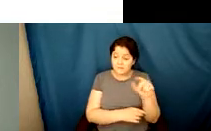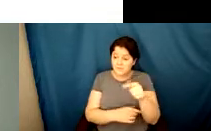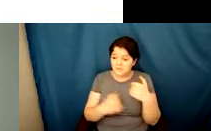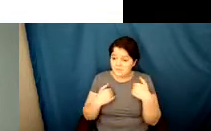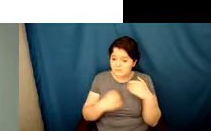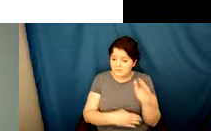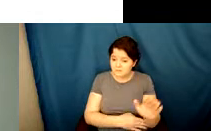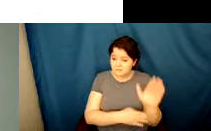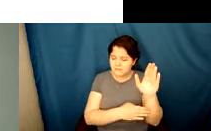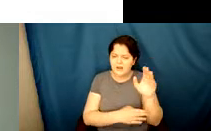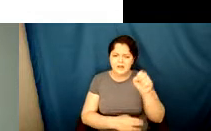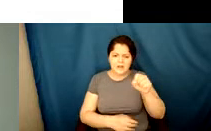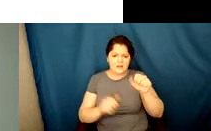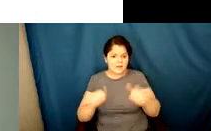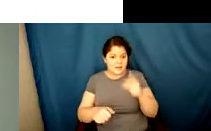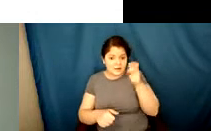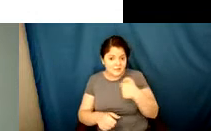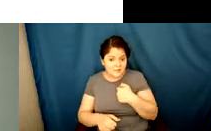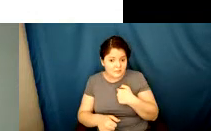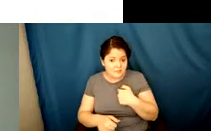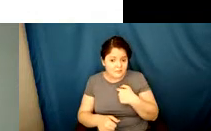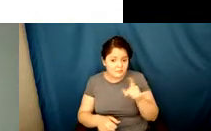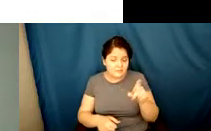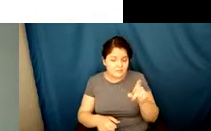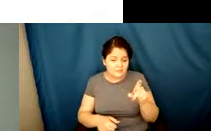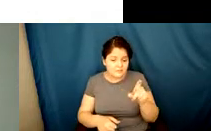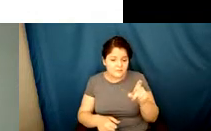raised. Yes, can you hear me?